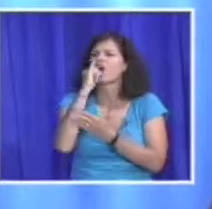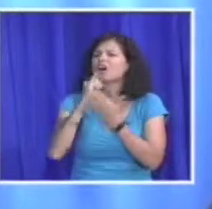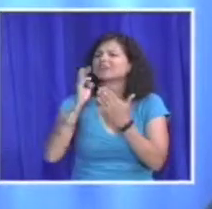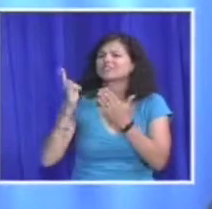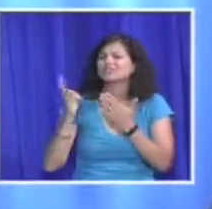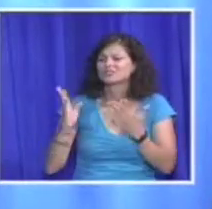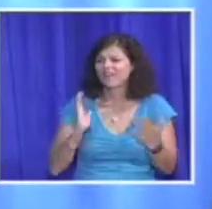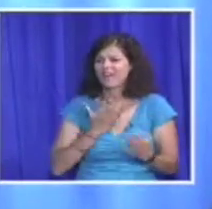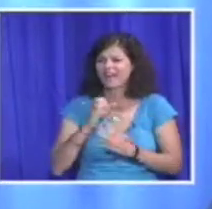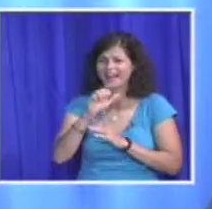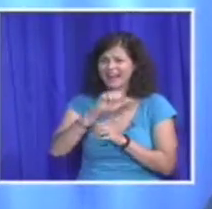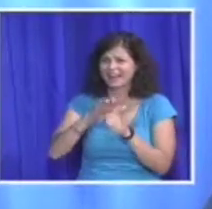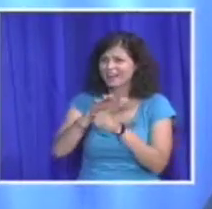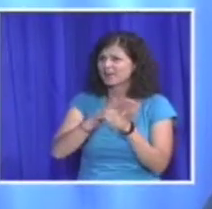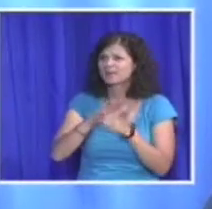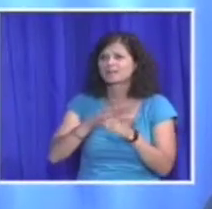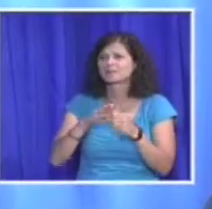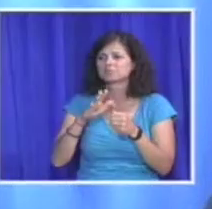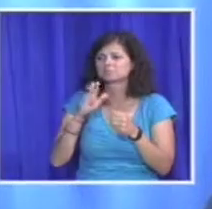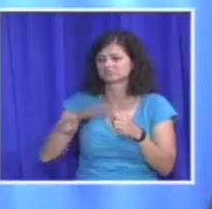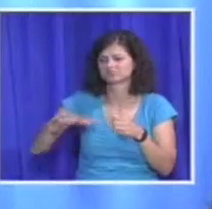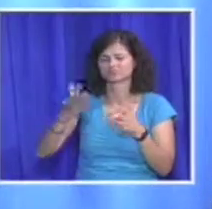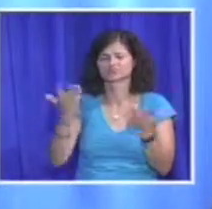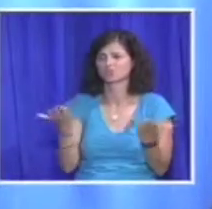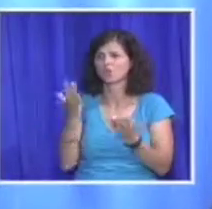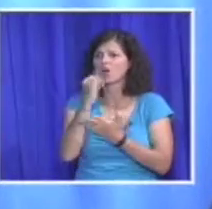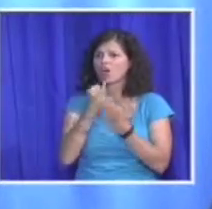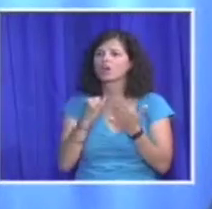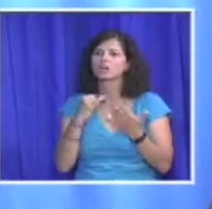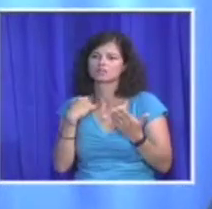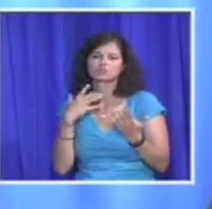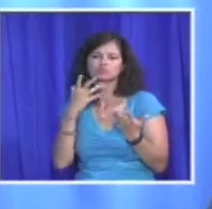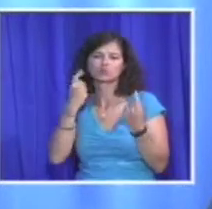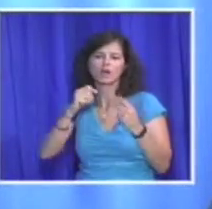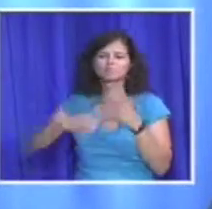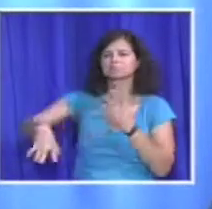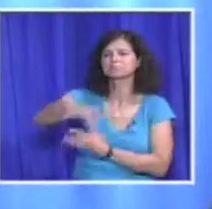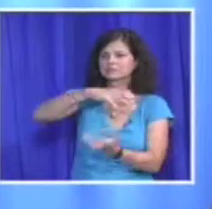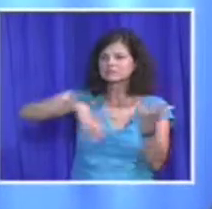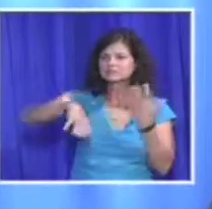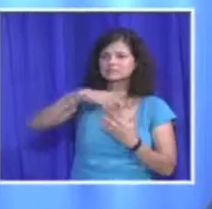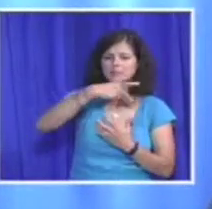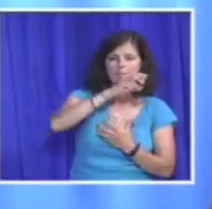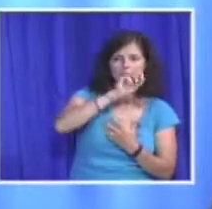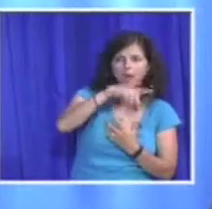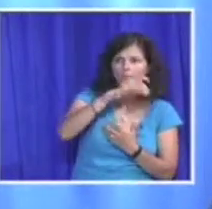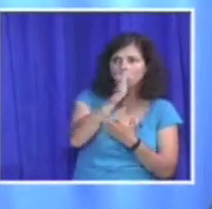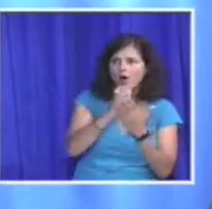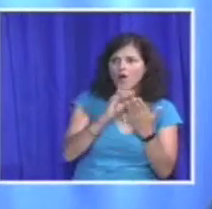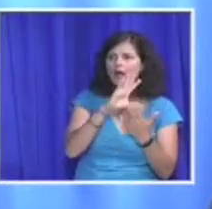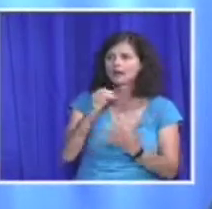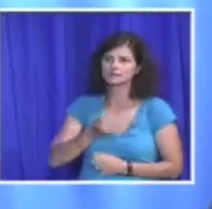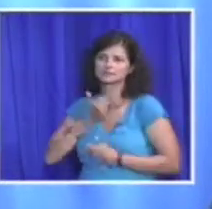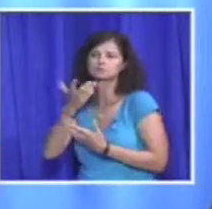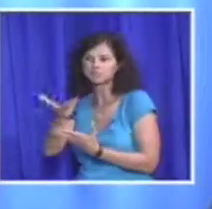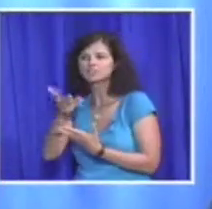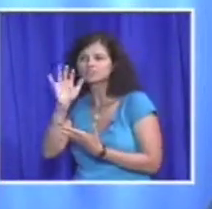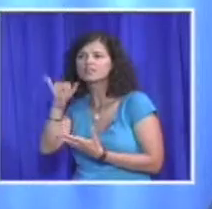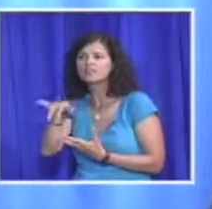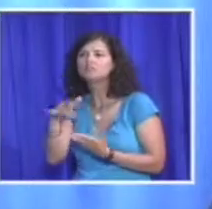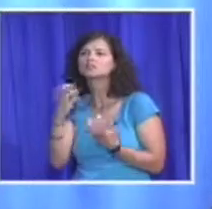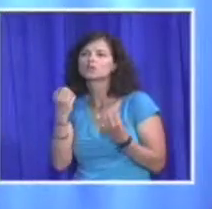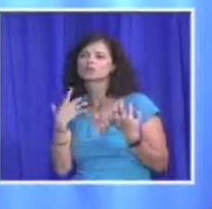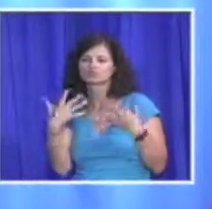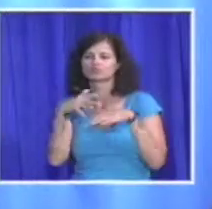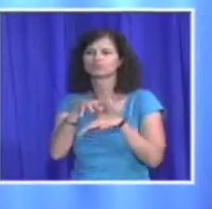area and region. So, um, um, my artwork is a mixture between, um, pop art and expressionism. So with that,